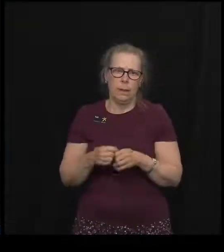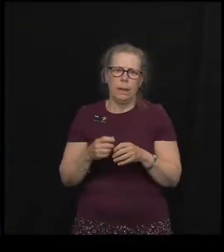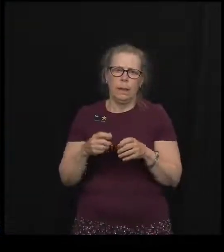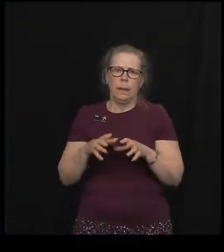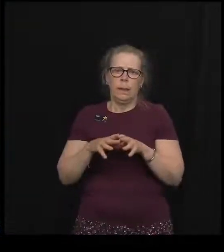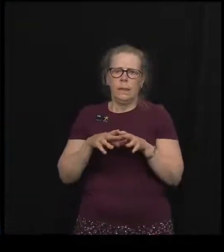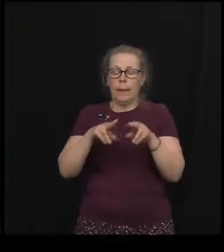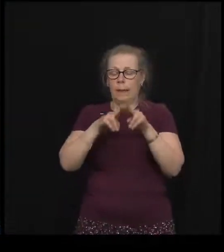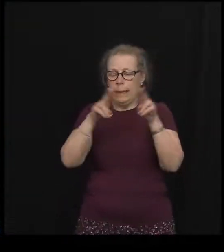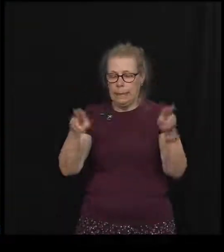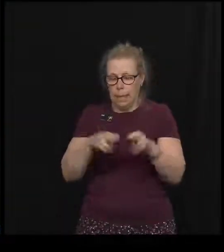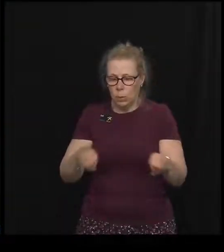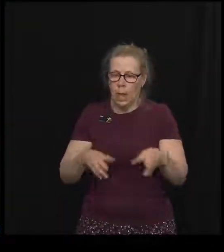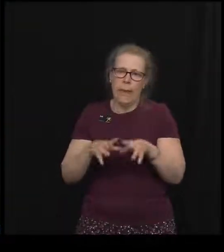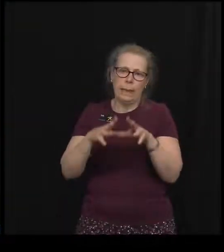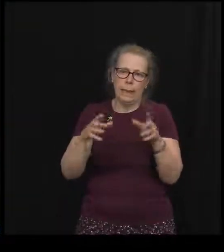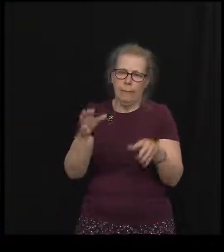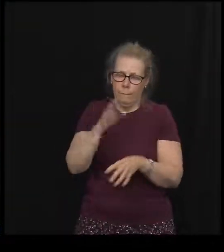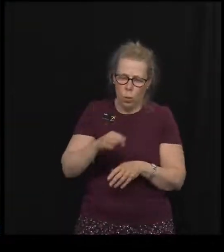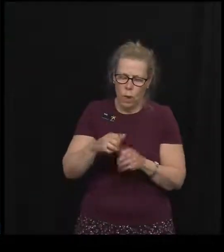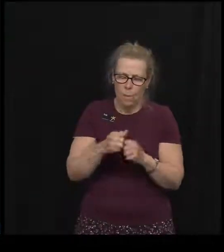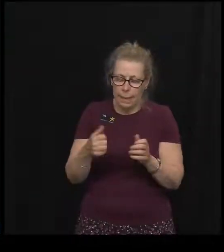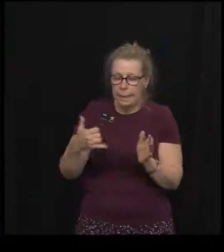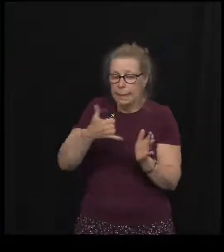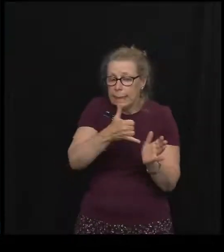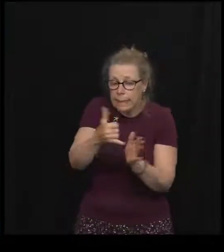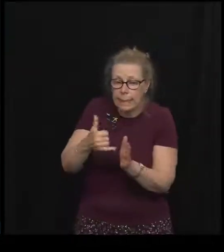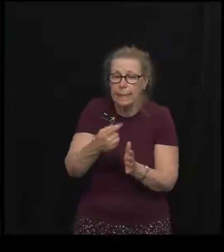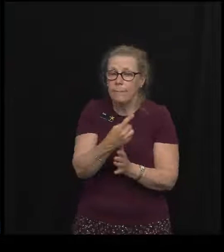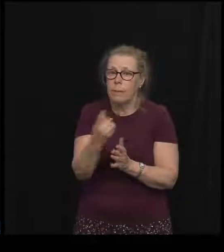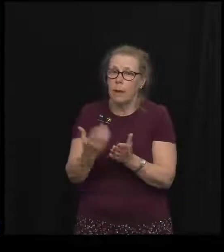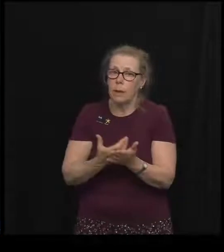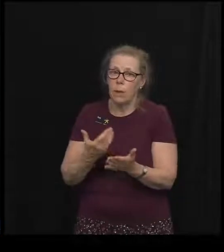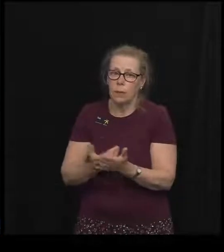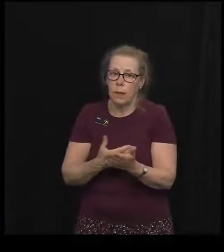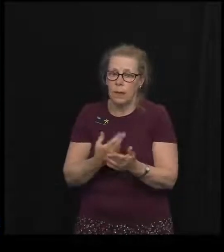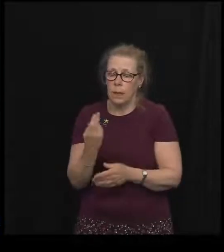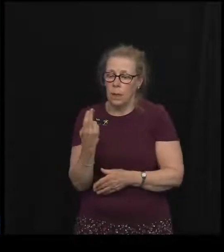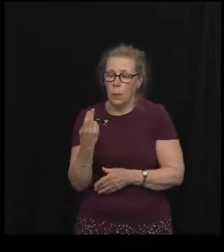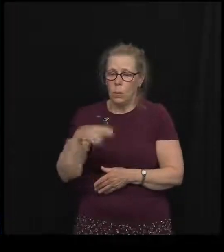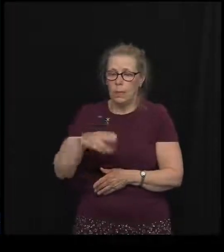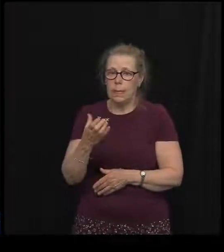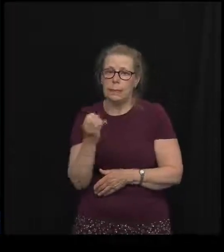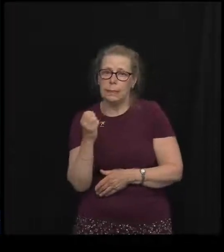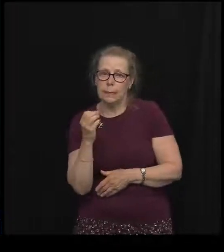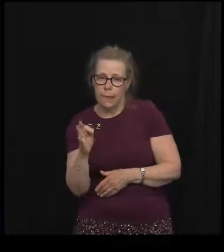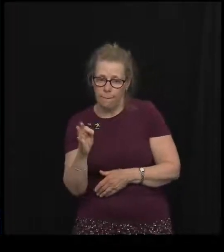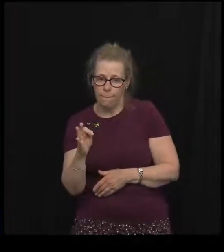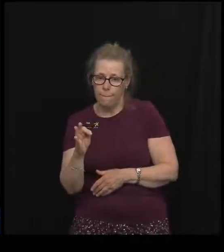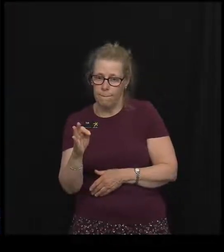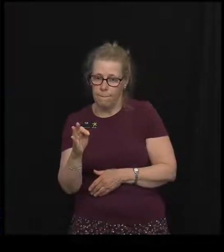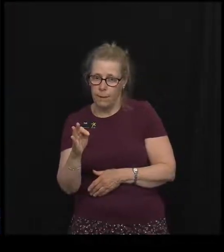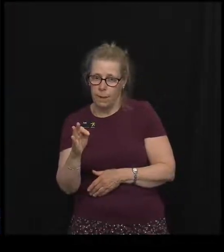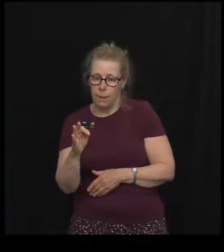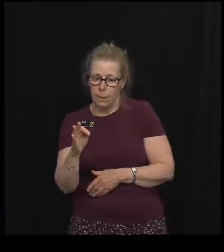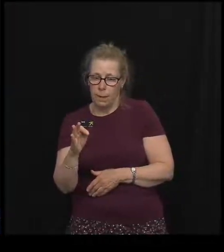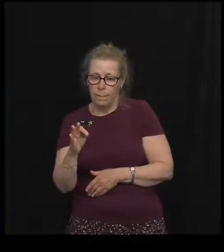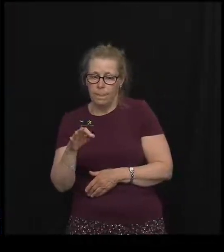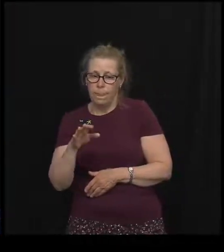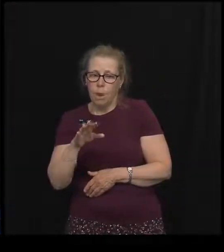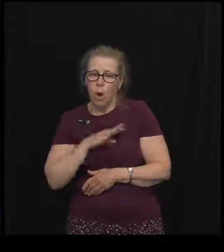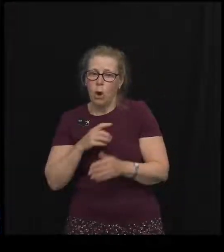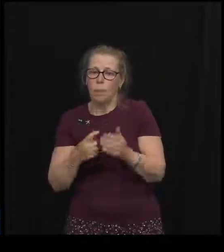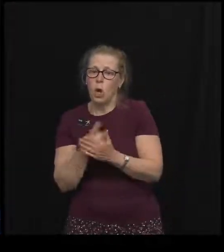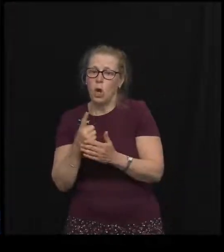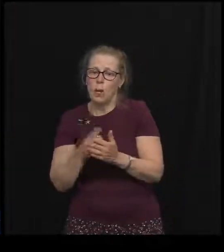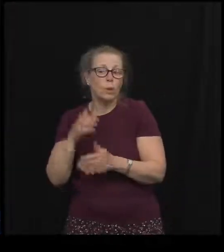but if we're inside a country, I know UNICEF likes voice, Pernilla, young people getting a voice and saying this is